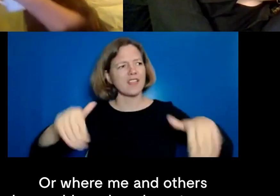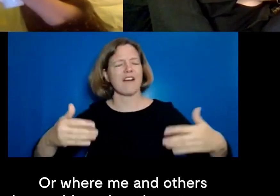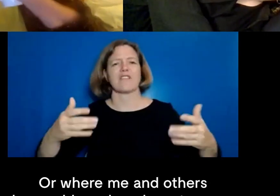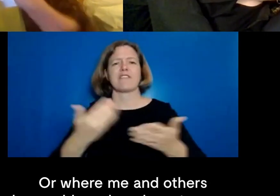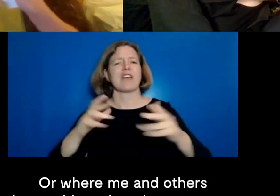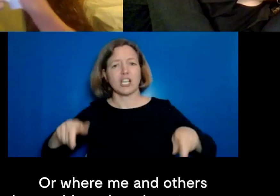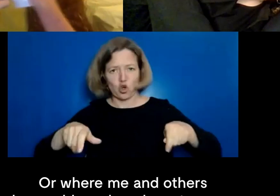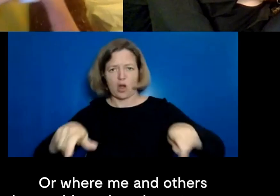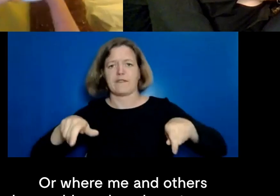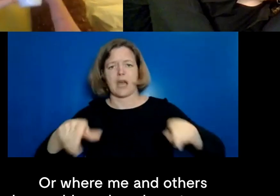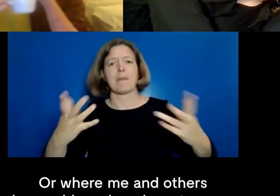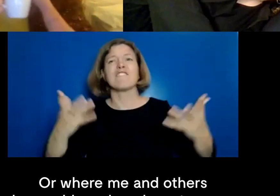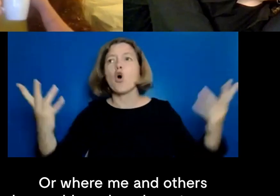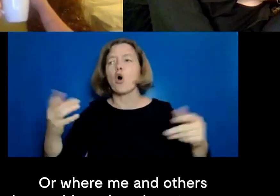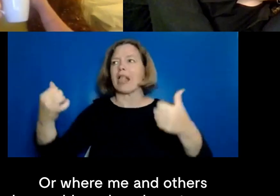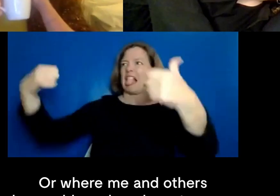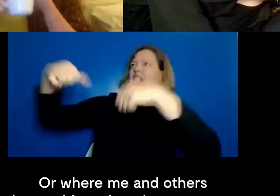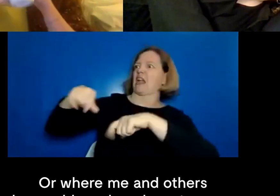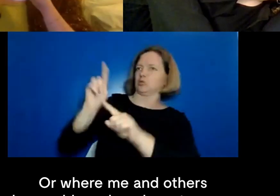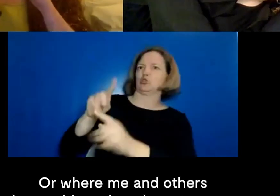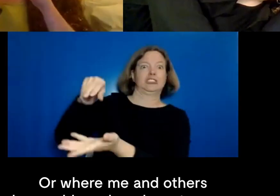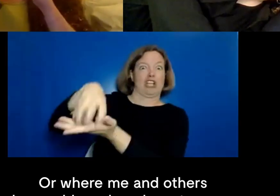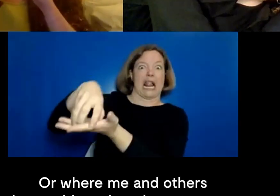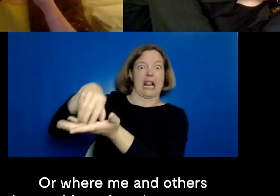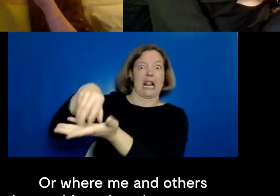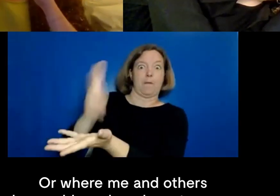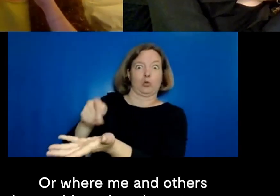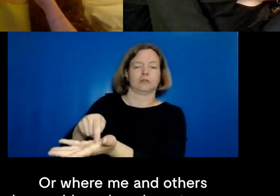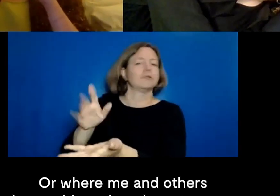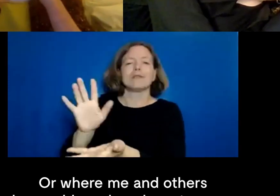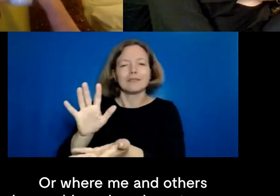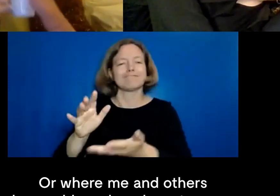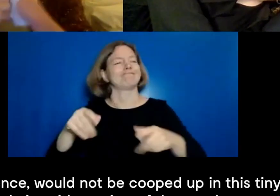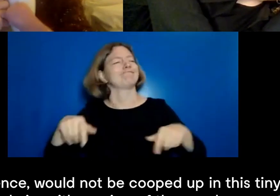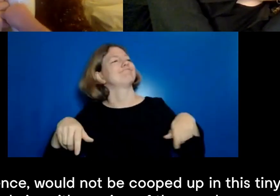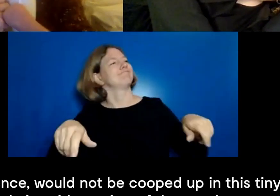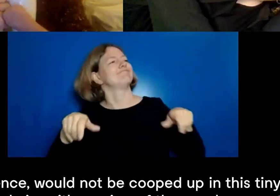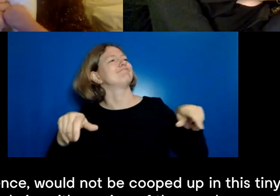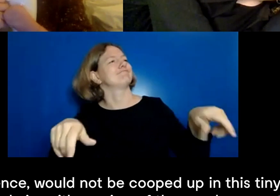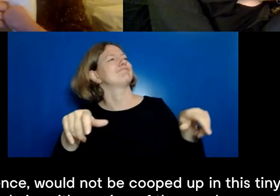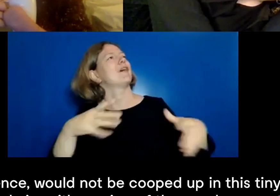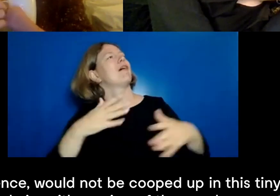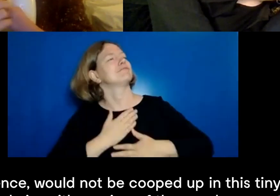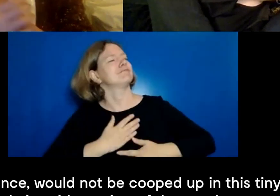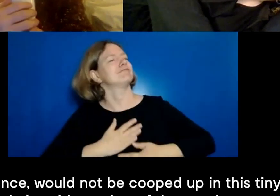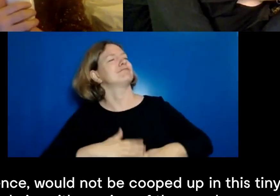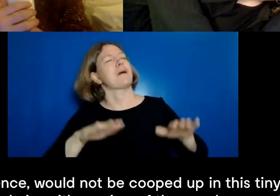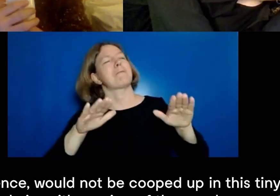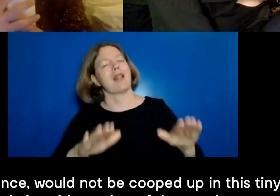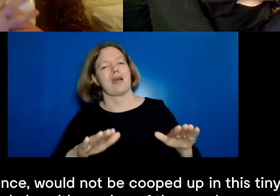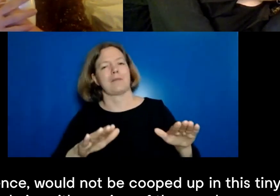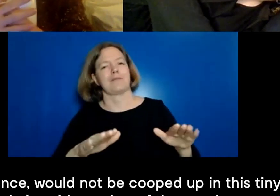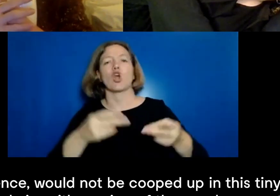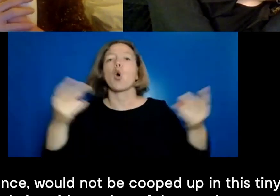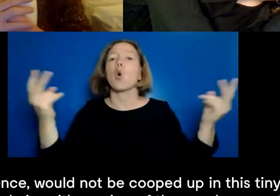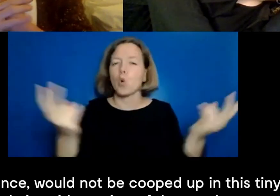or where me and others who would use beanbags to access the conference would not be